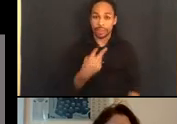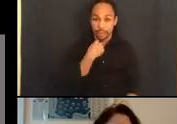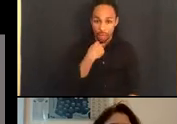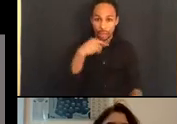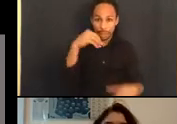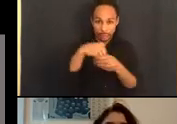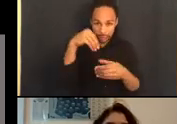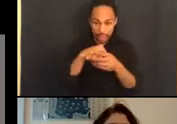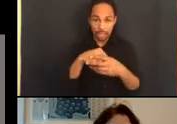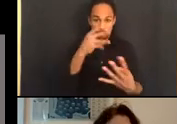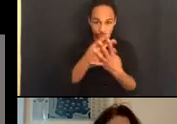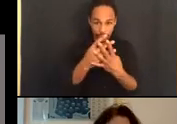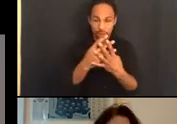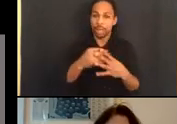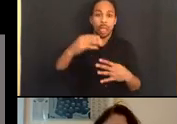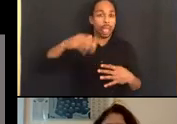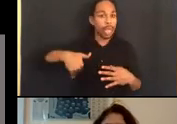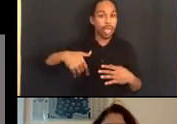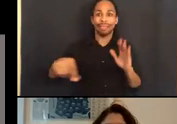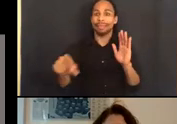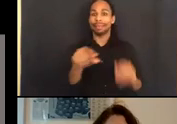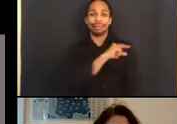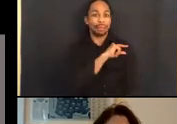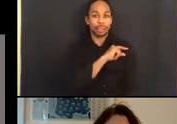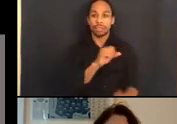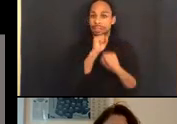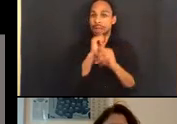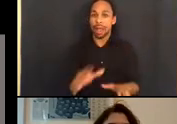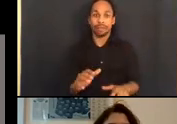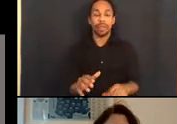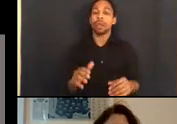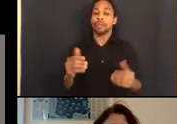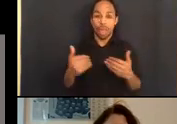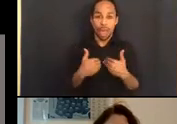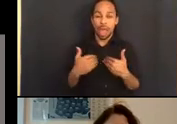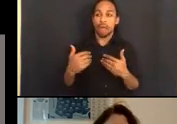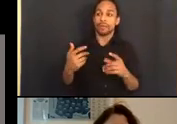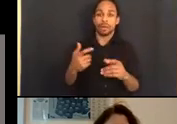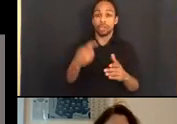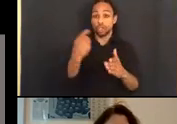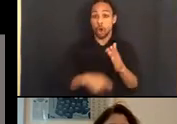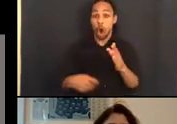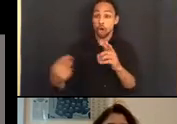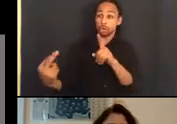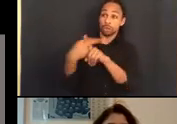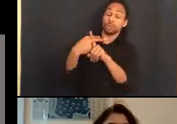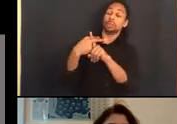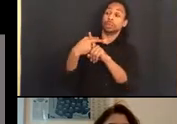found guilty of any offense. They just are charged and awaiting a resolution of their